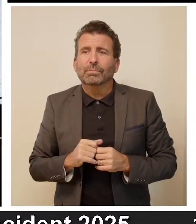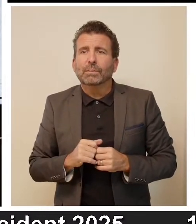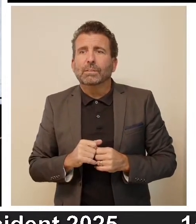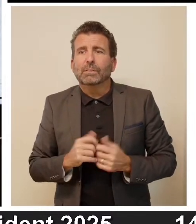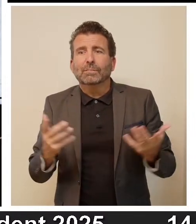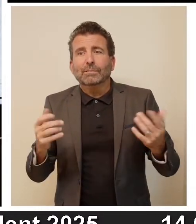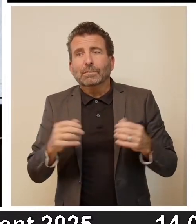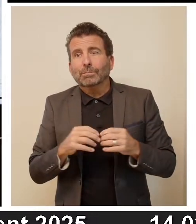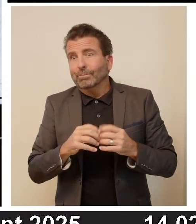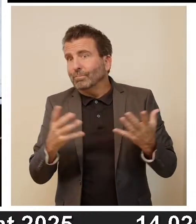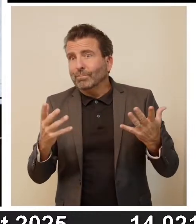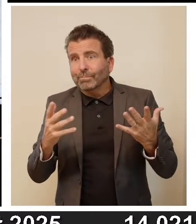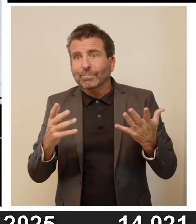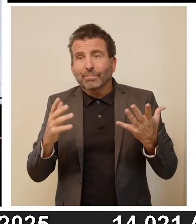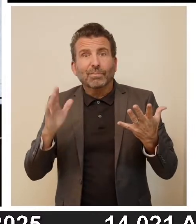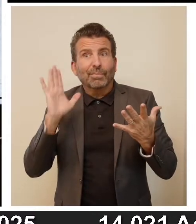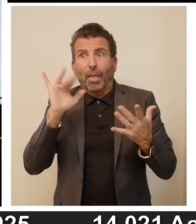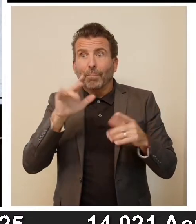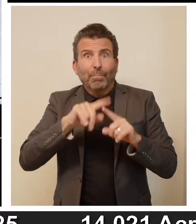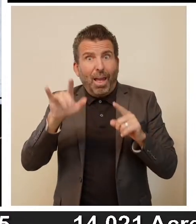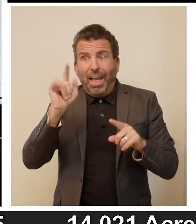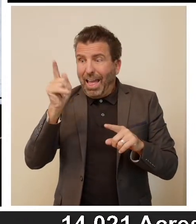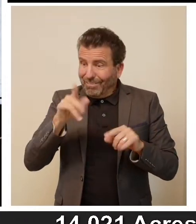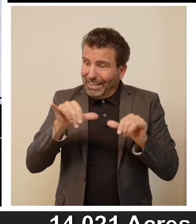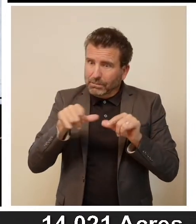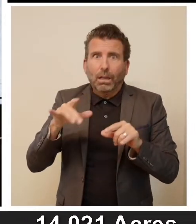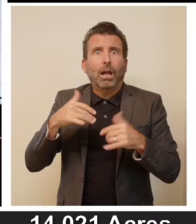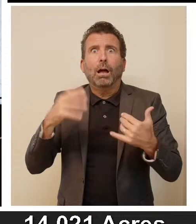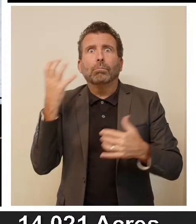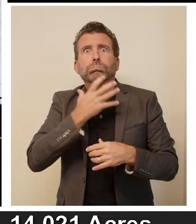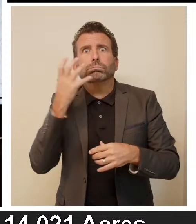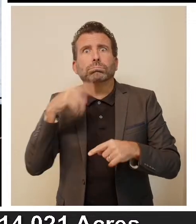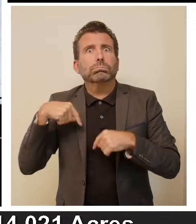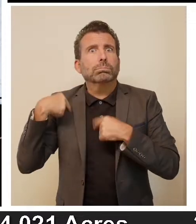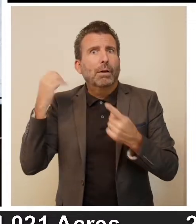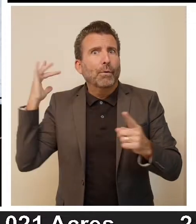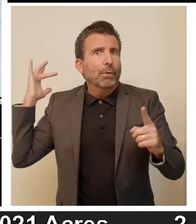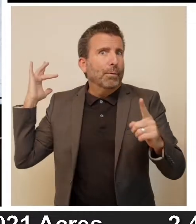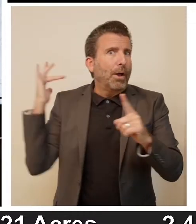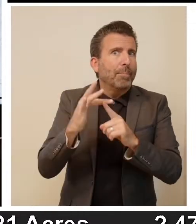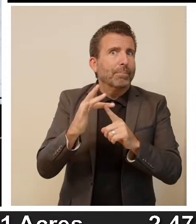very long time. So any rain is good news in that respect. And even if it